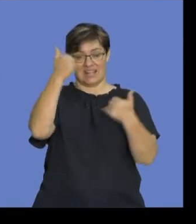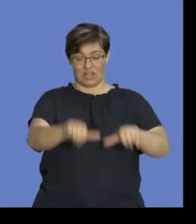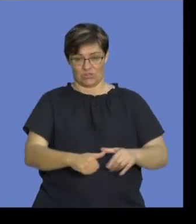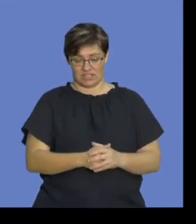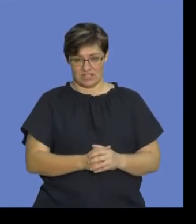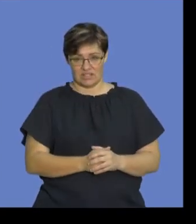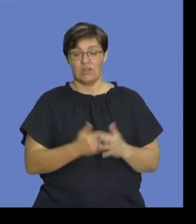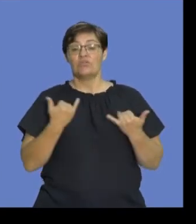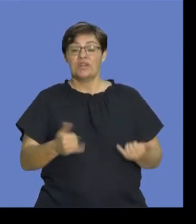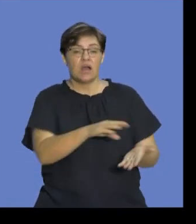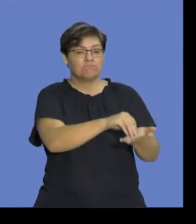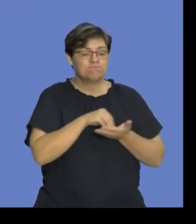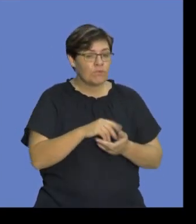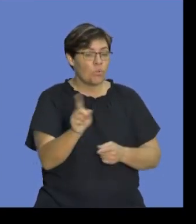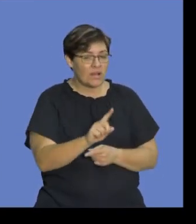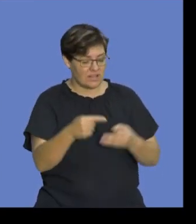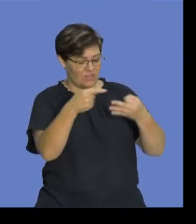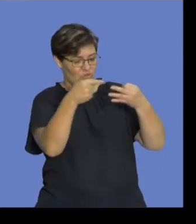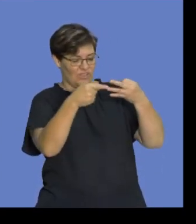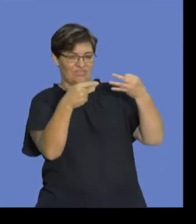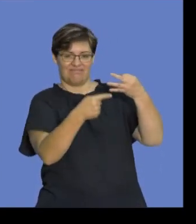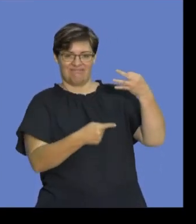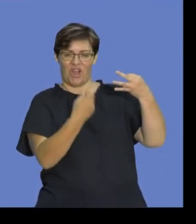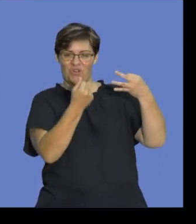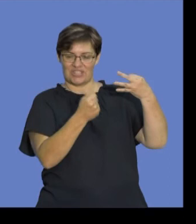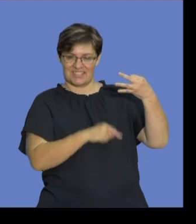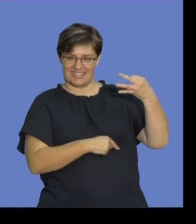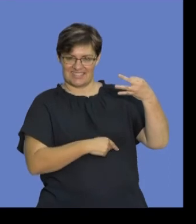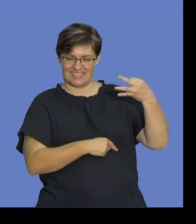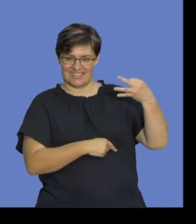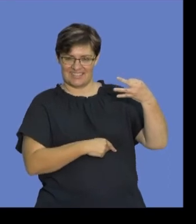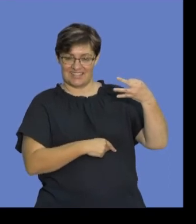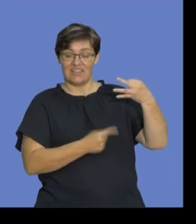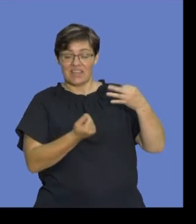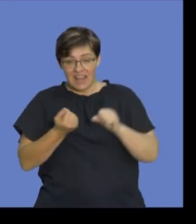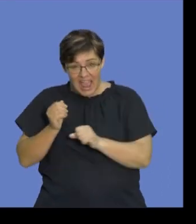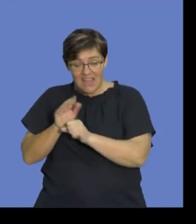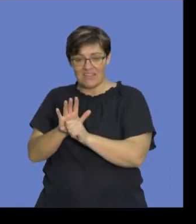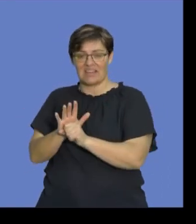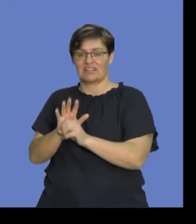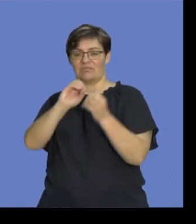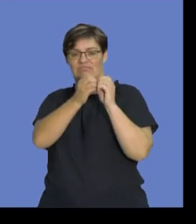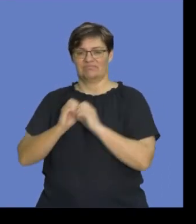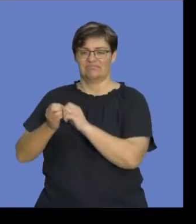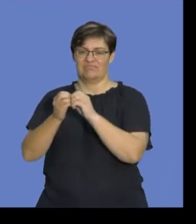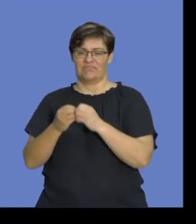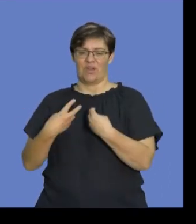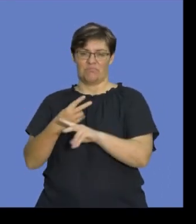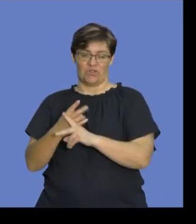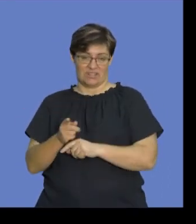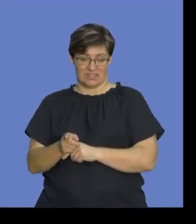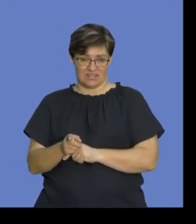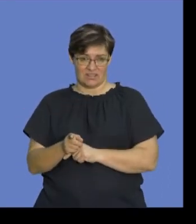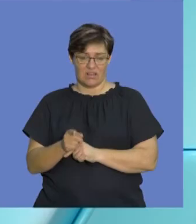factory overheads account. So you've brought in now all three cost components that affect the manufacturing